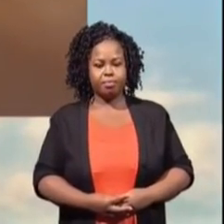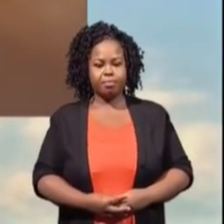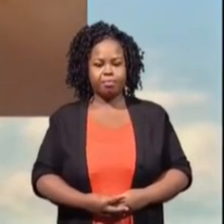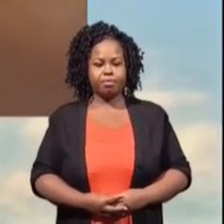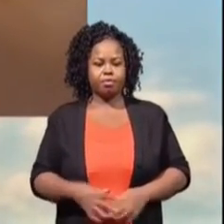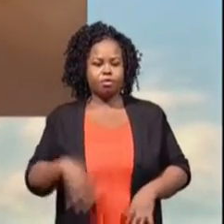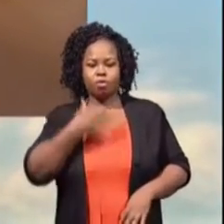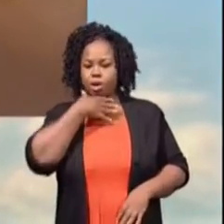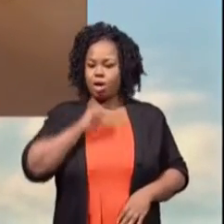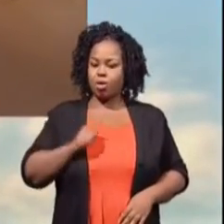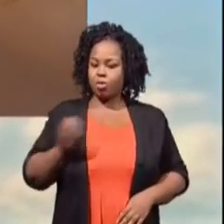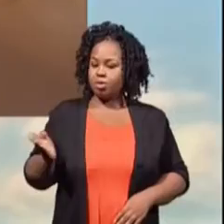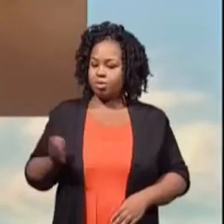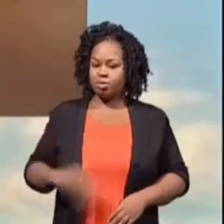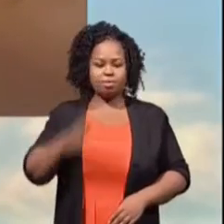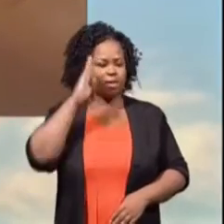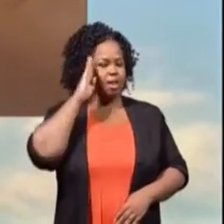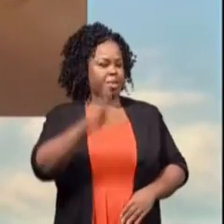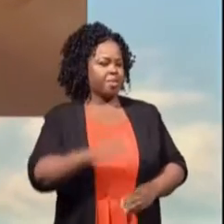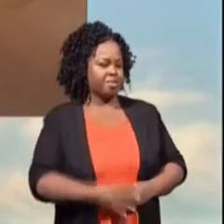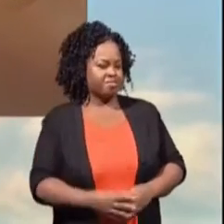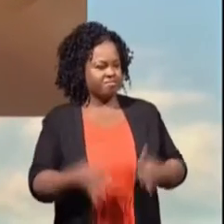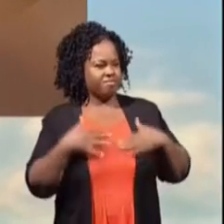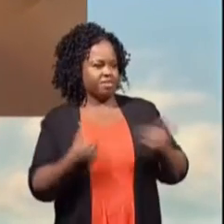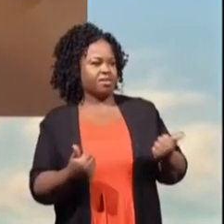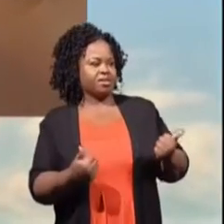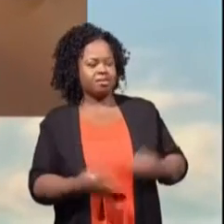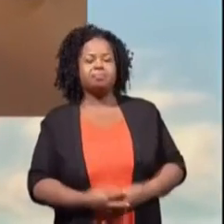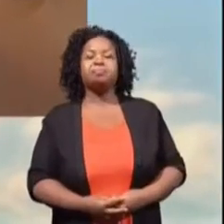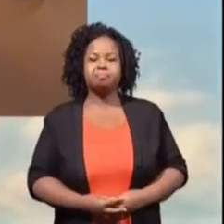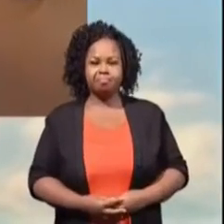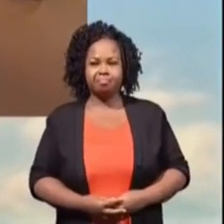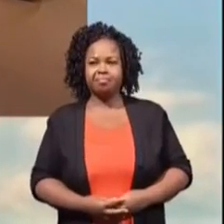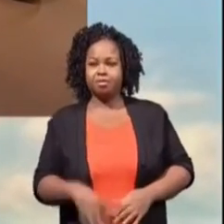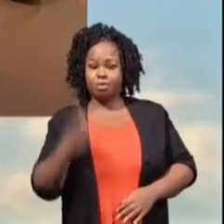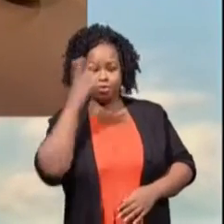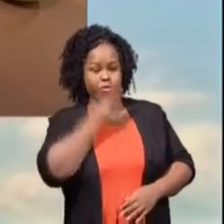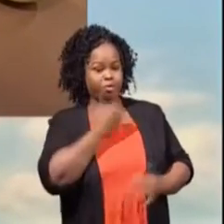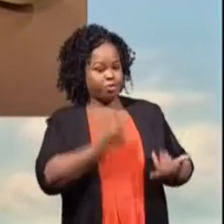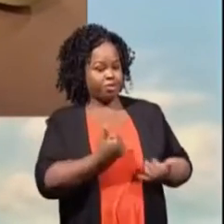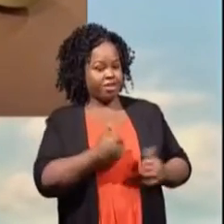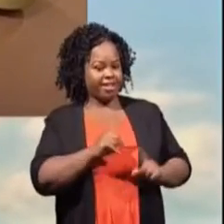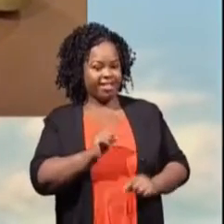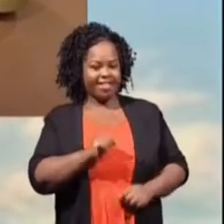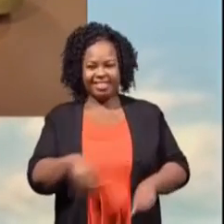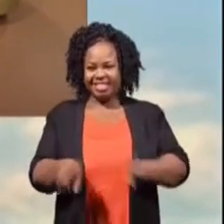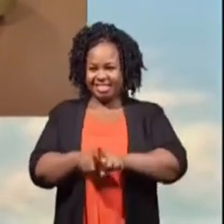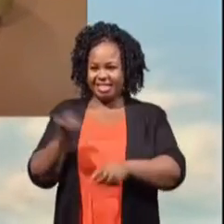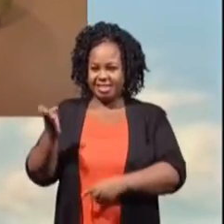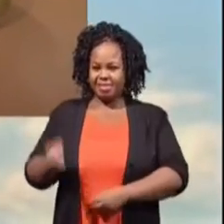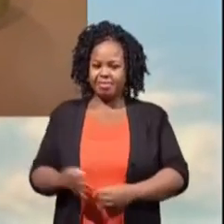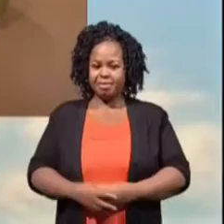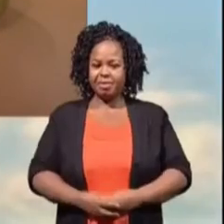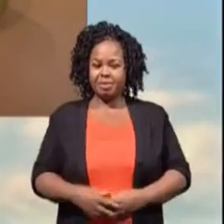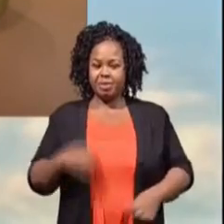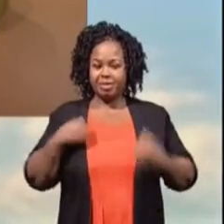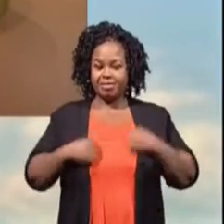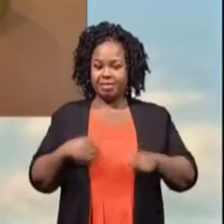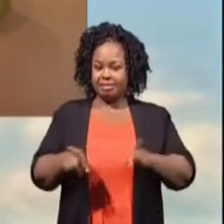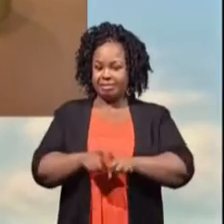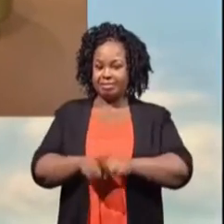Ha uputa rongela. Hello Mazet. Unjani futhi? Yaphela kunjani? Ngikhona. Awuhle kanje namhlanje. Ngifana nawe. Ugezile fanda.